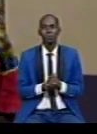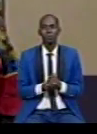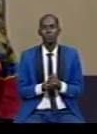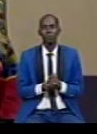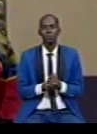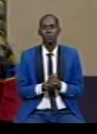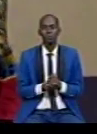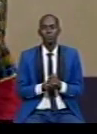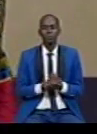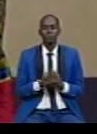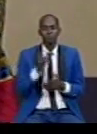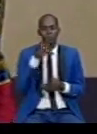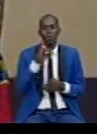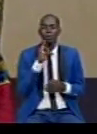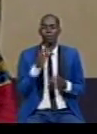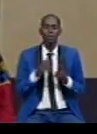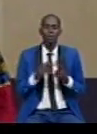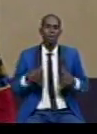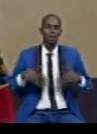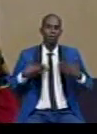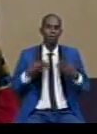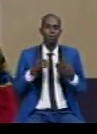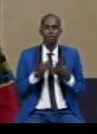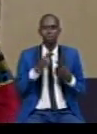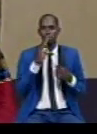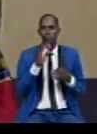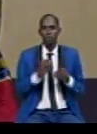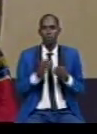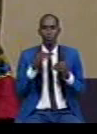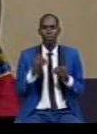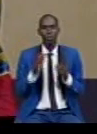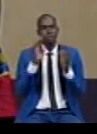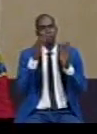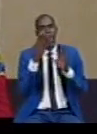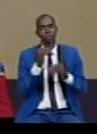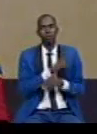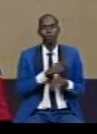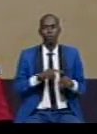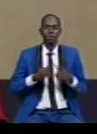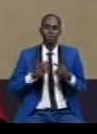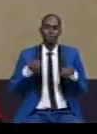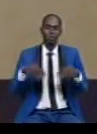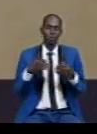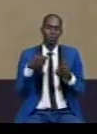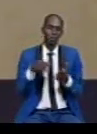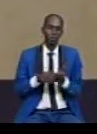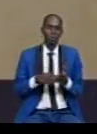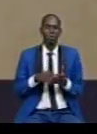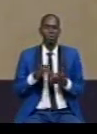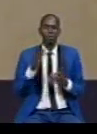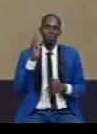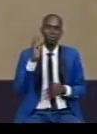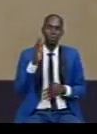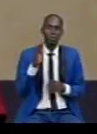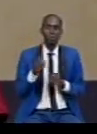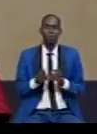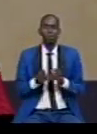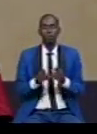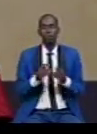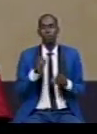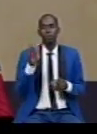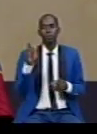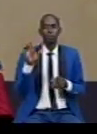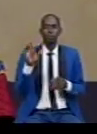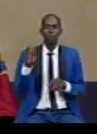I am so happy to be in the presence of the Lord to give this testimony. During